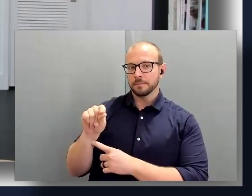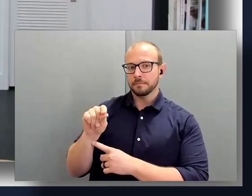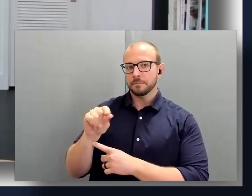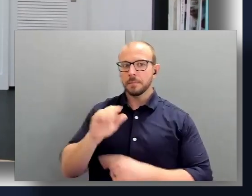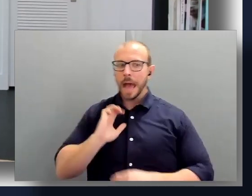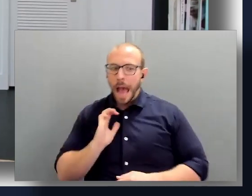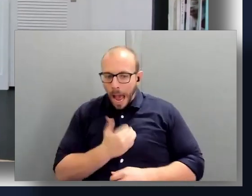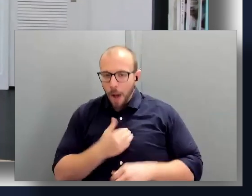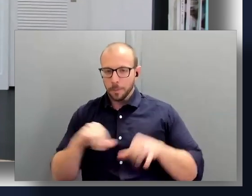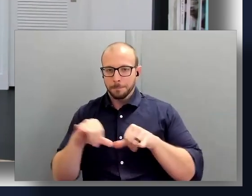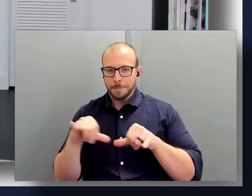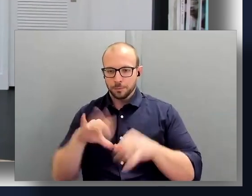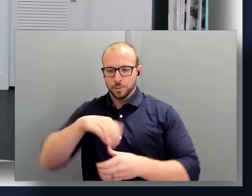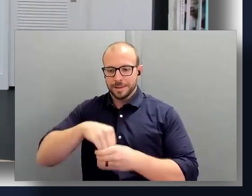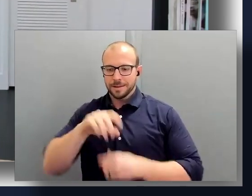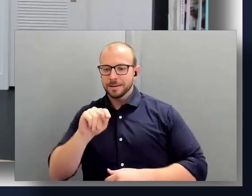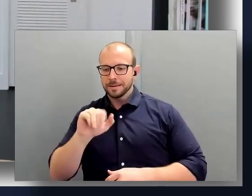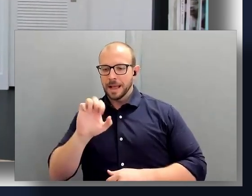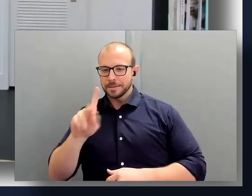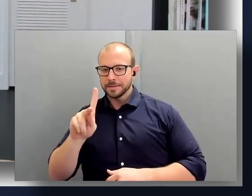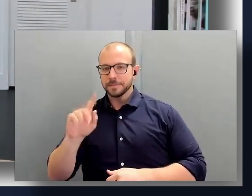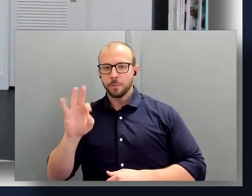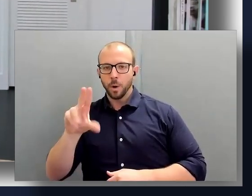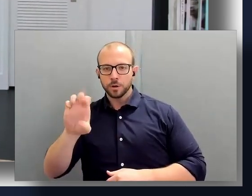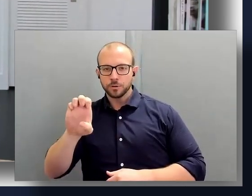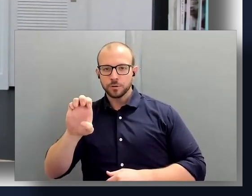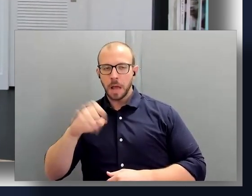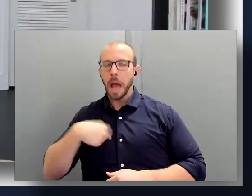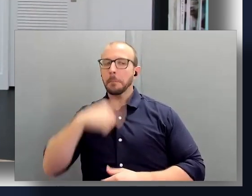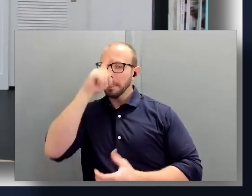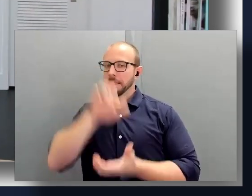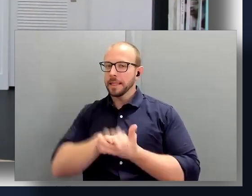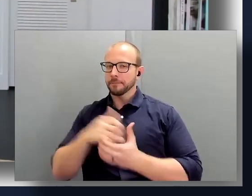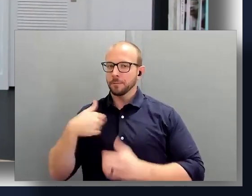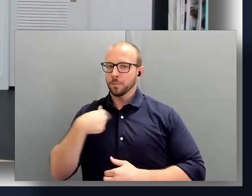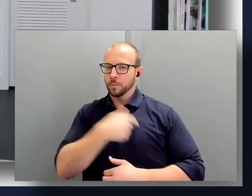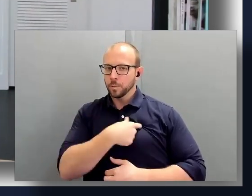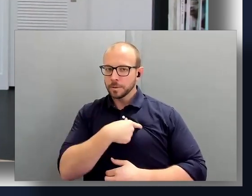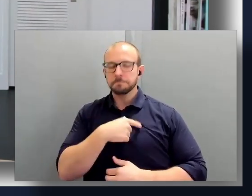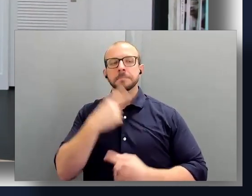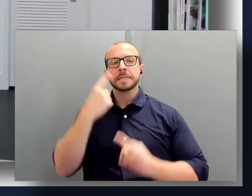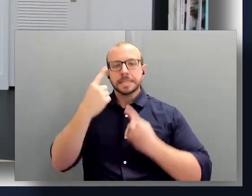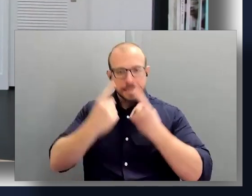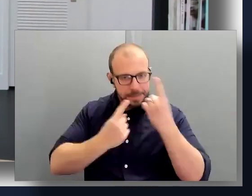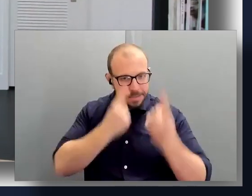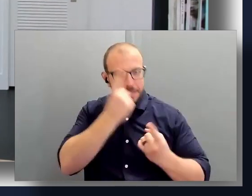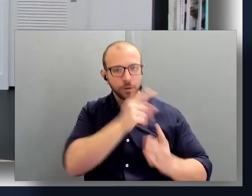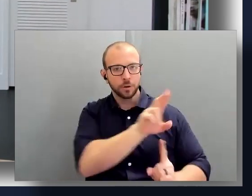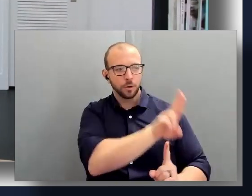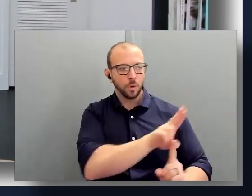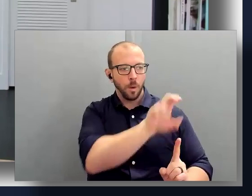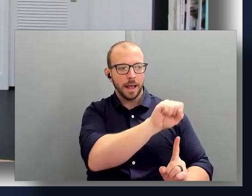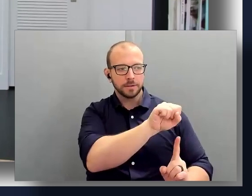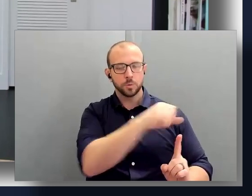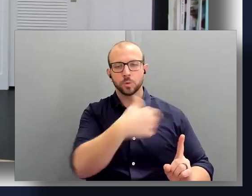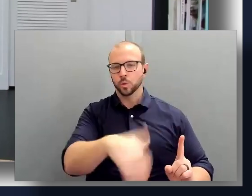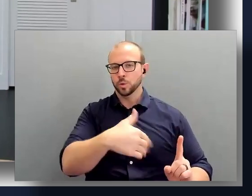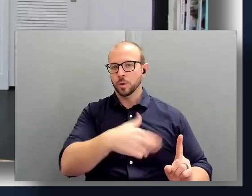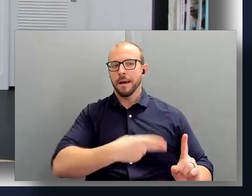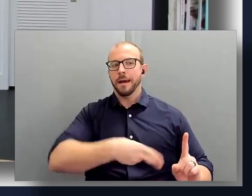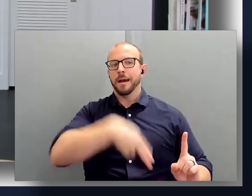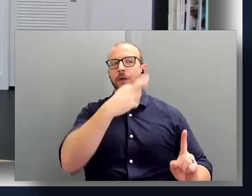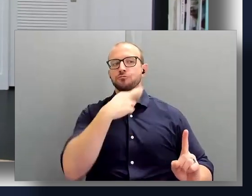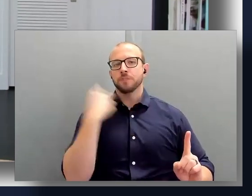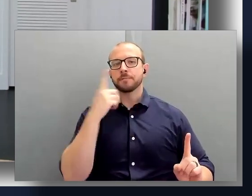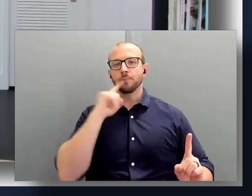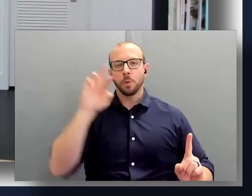2020, by our own measures, I believe we would have considered the United